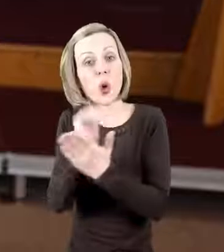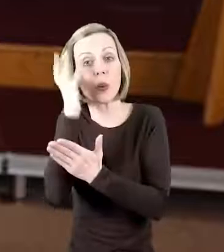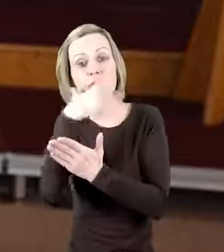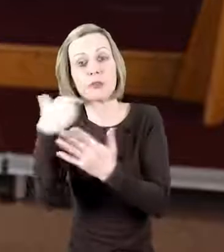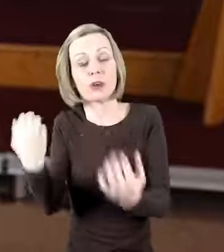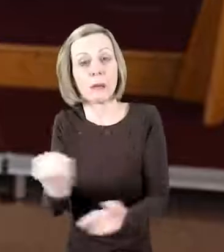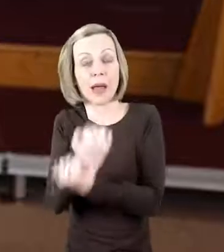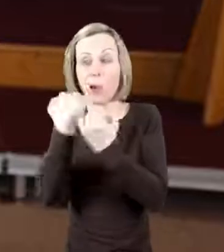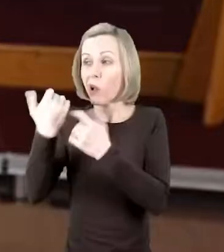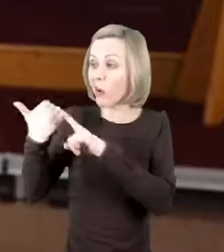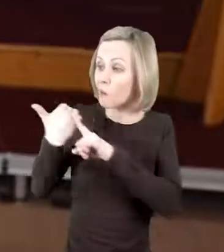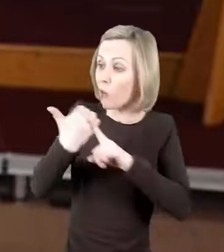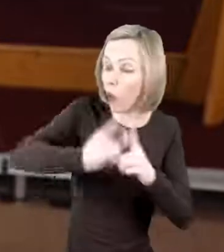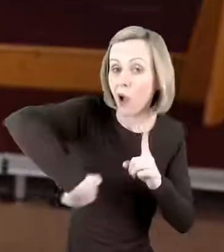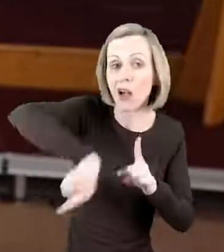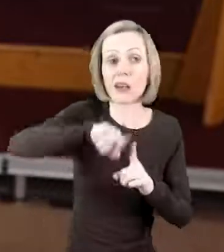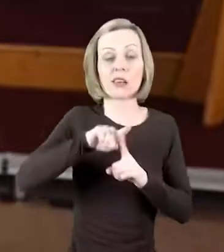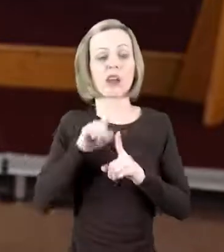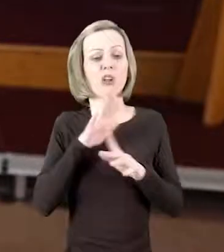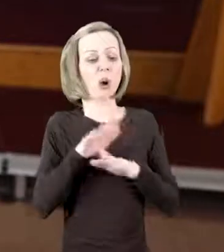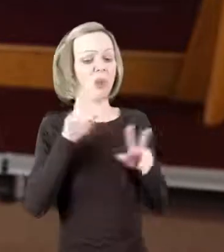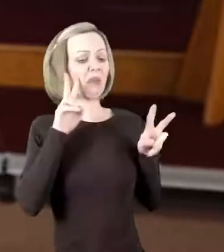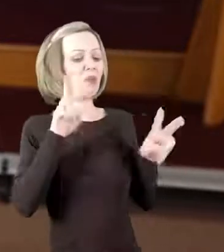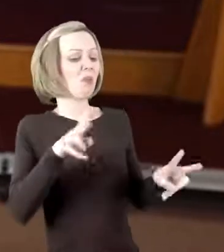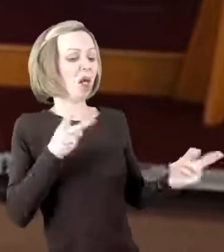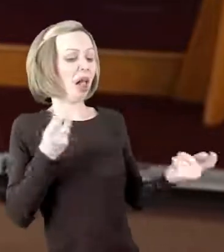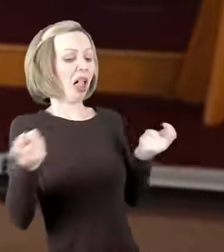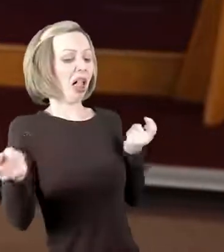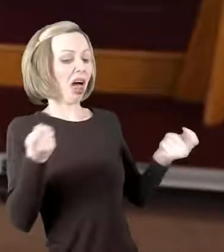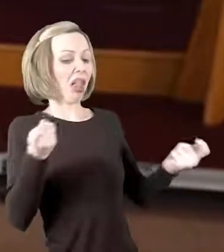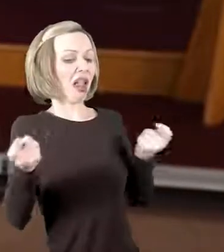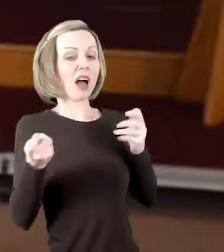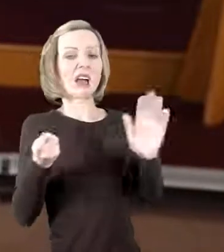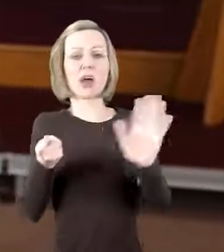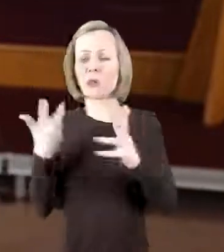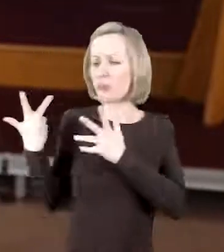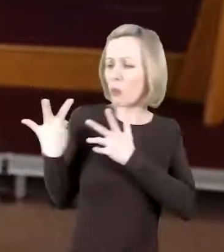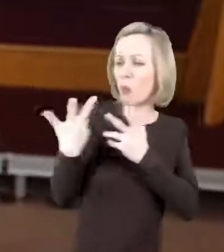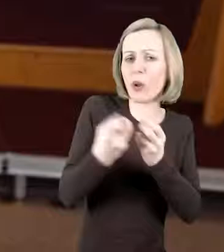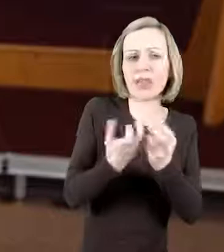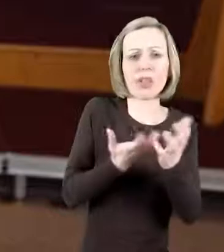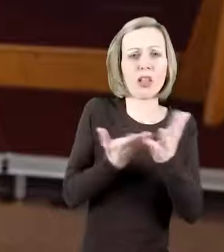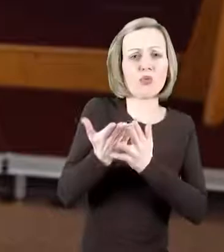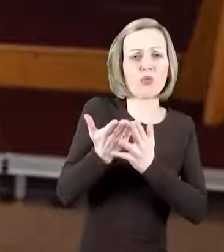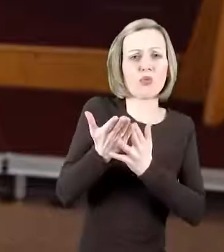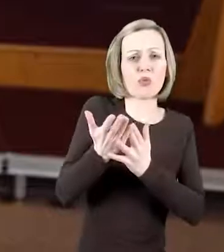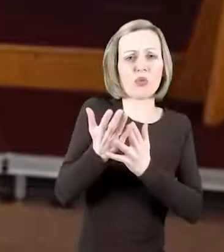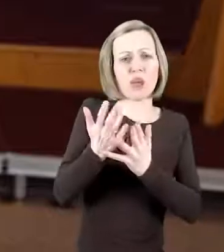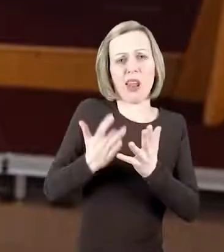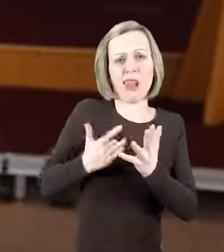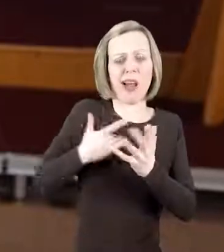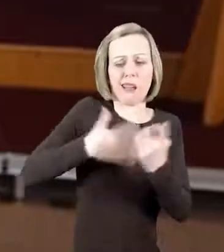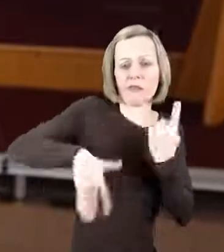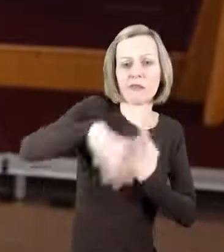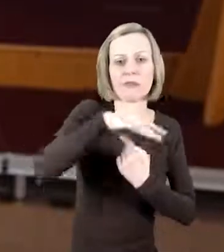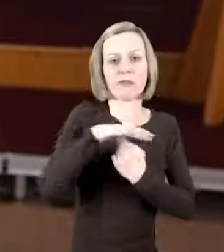He is for us. He is not over us, judging us. He is with us in the mess and the tumult of human life.